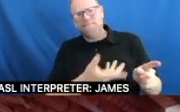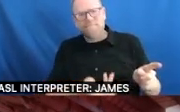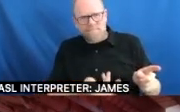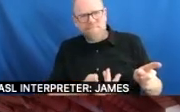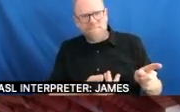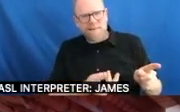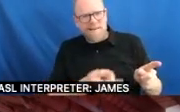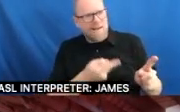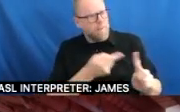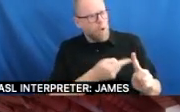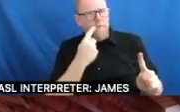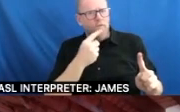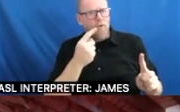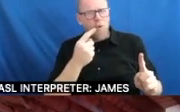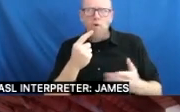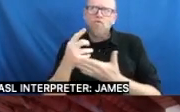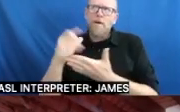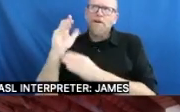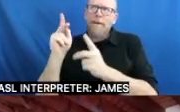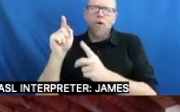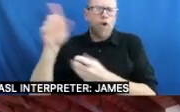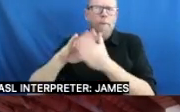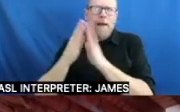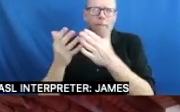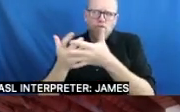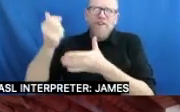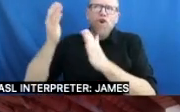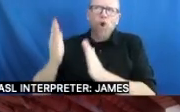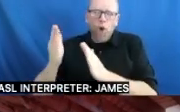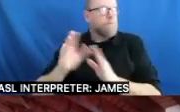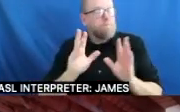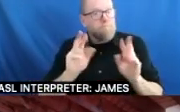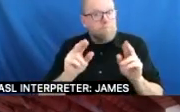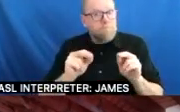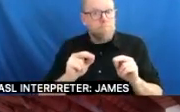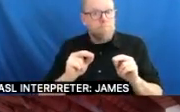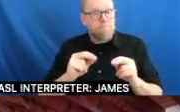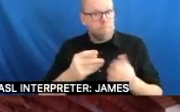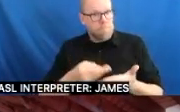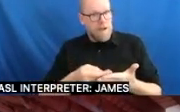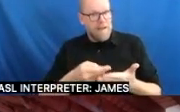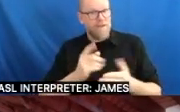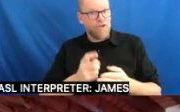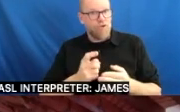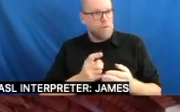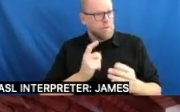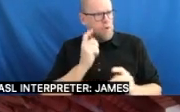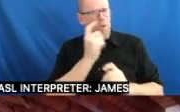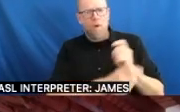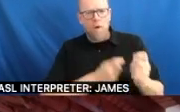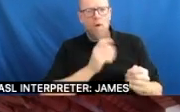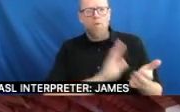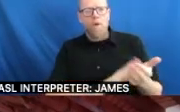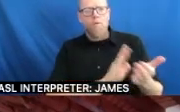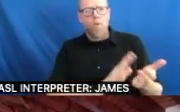people richer. So, I think of the role of money should be to reward people for the tangible contributions that they make